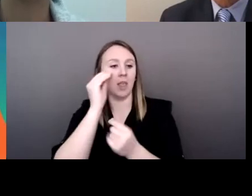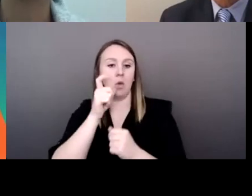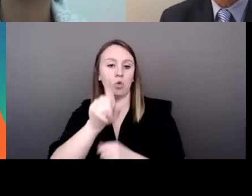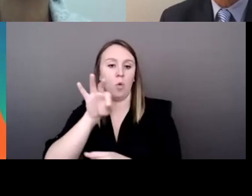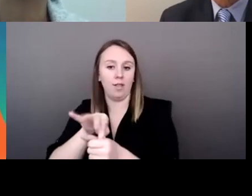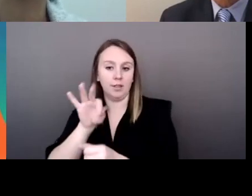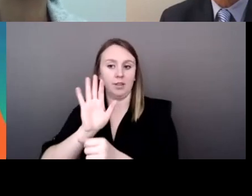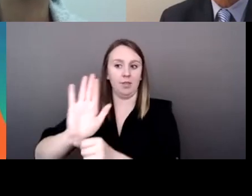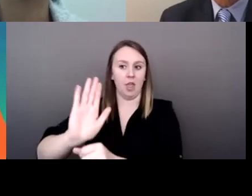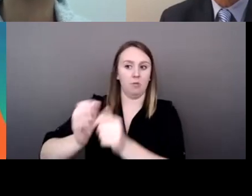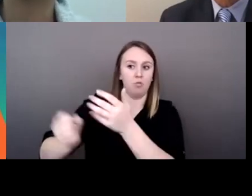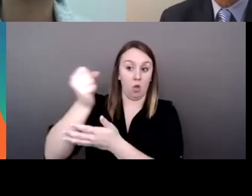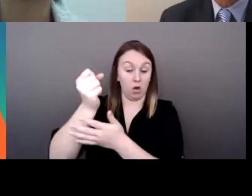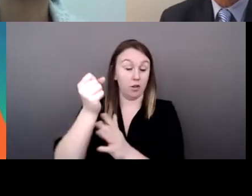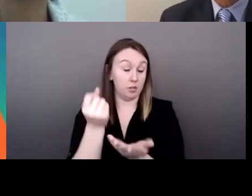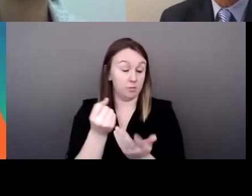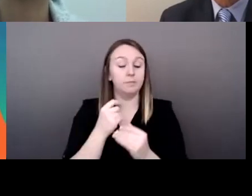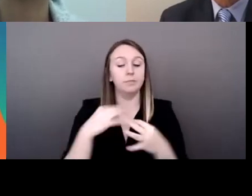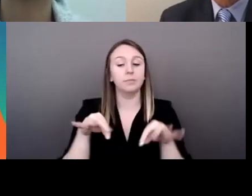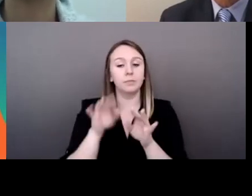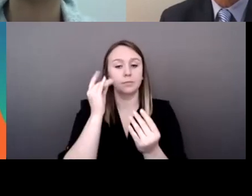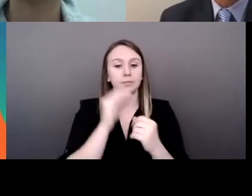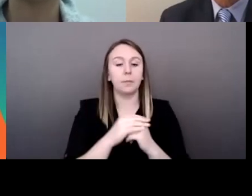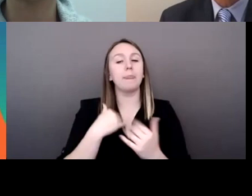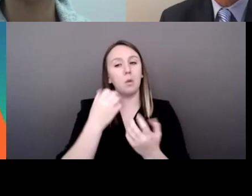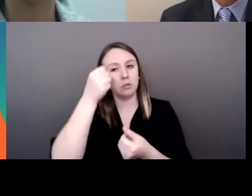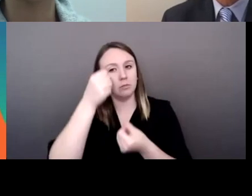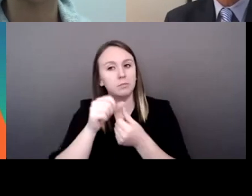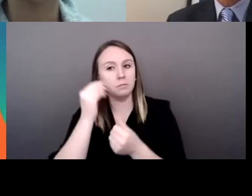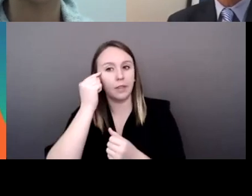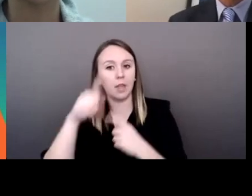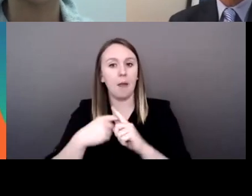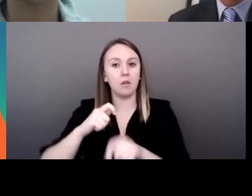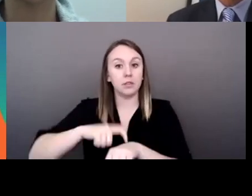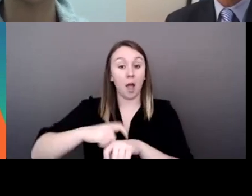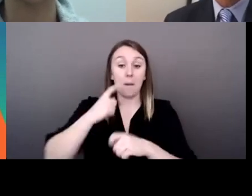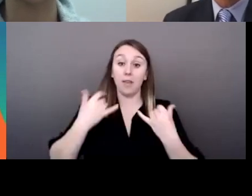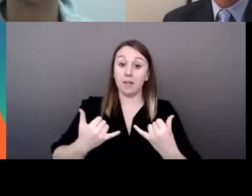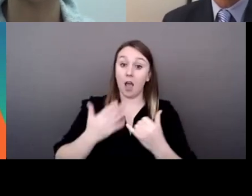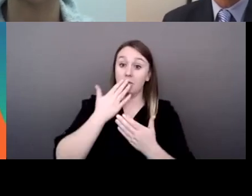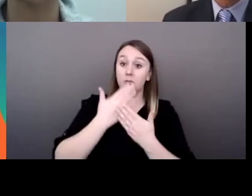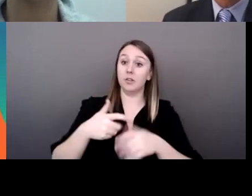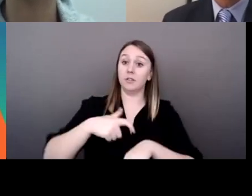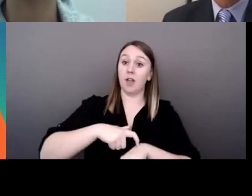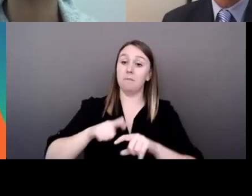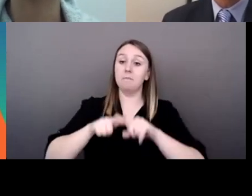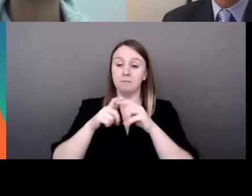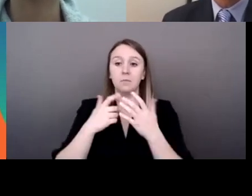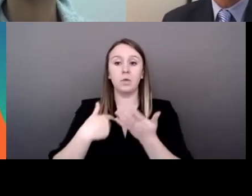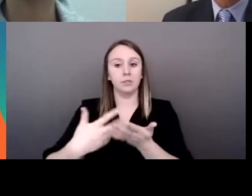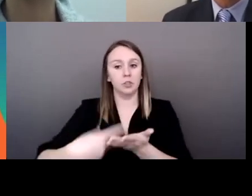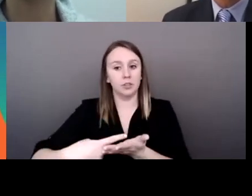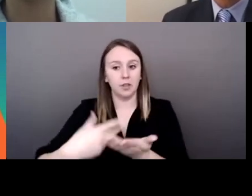that also. I do want to be mindful of time, and I think that we are at a good place after discussing some solutions to bring us to a